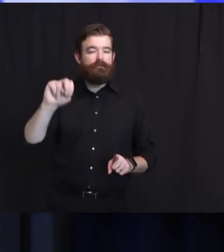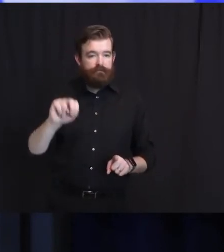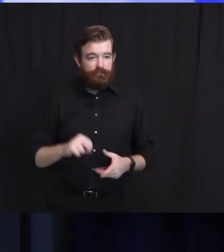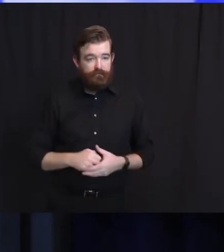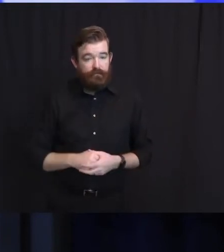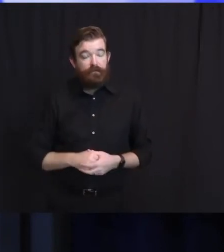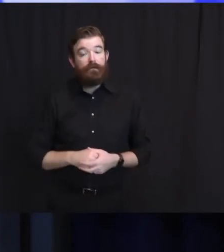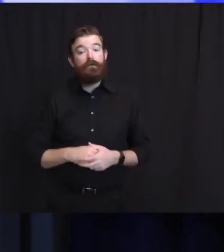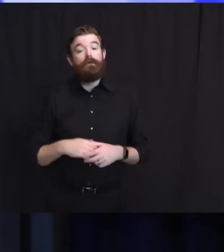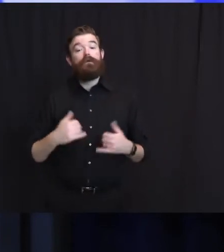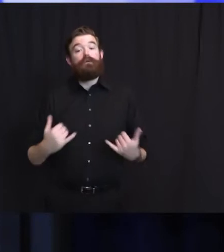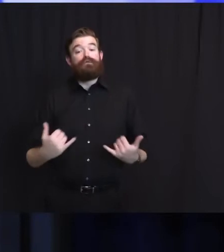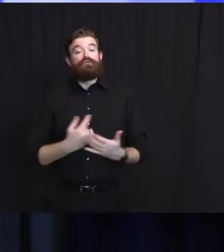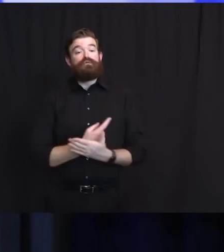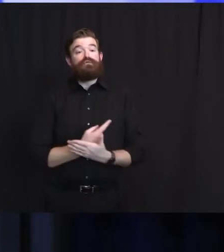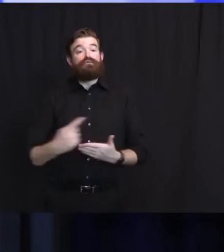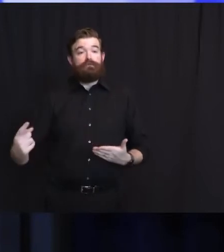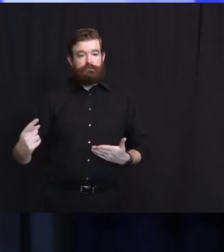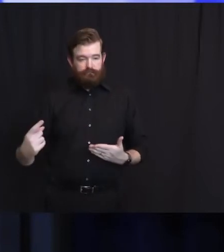allocations, the state is reserving